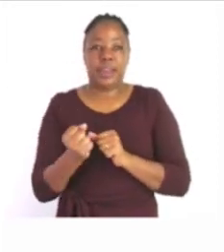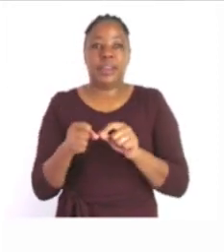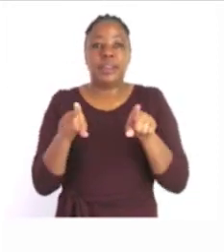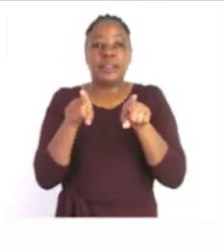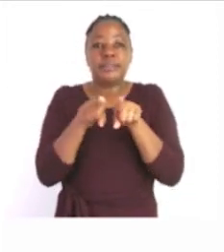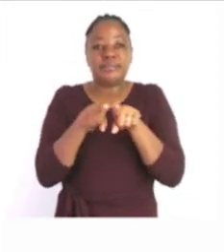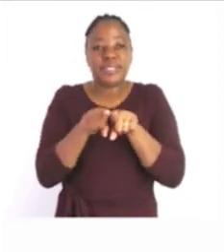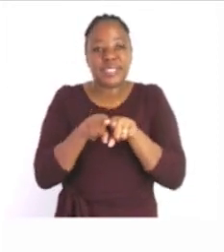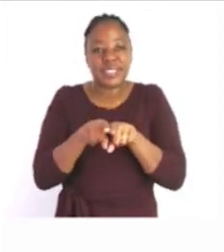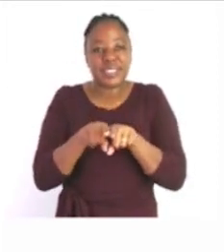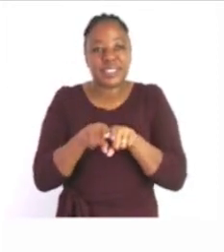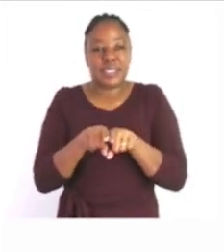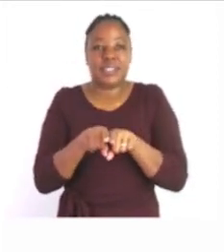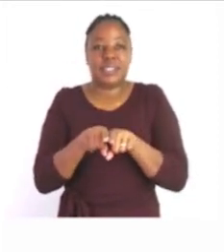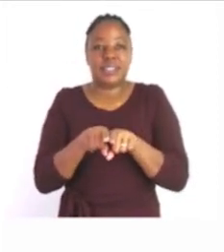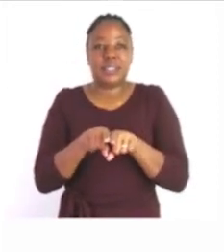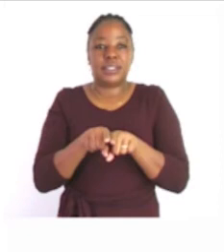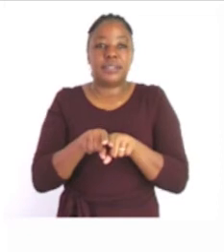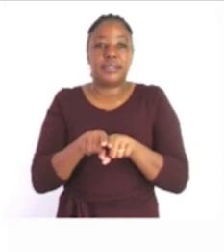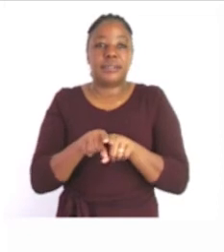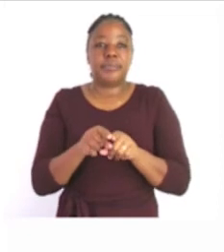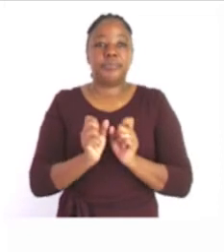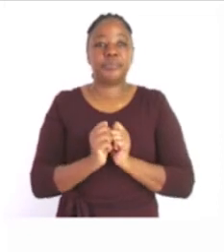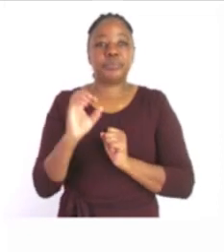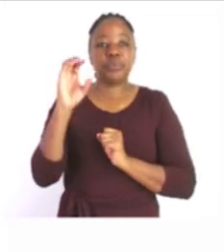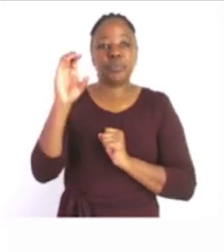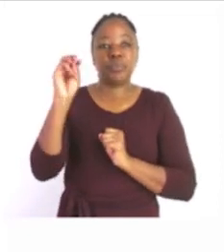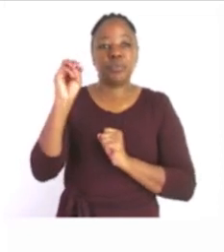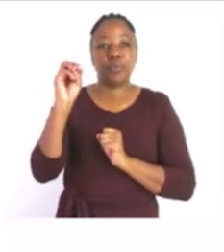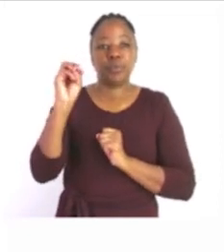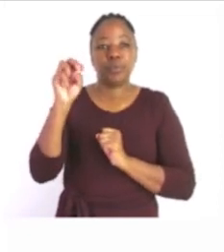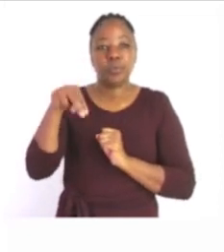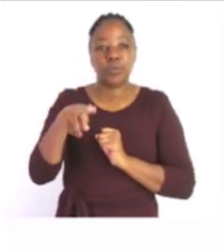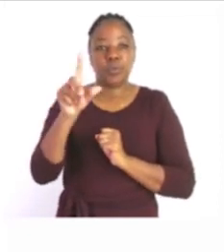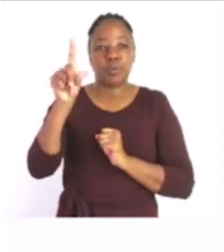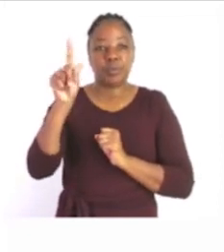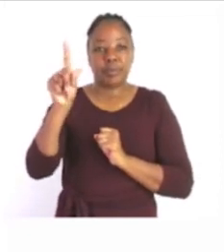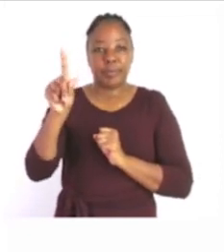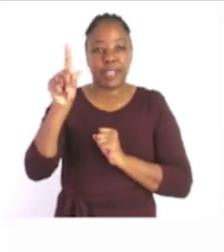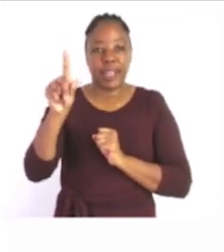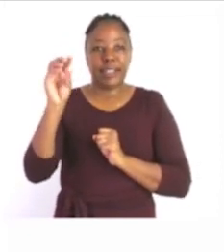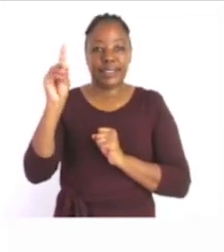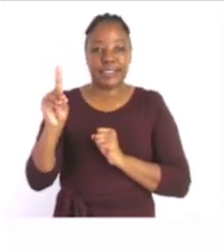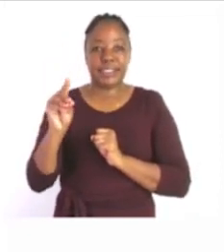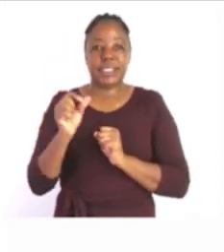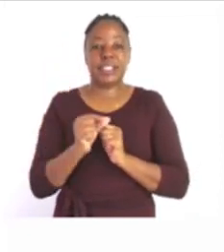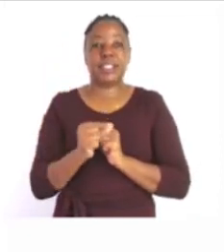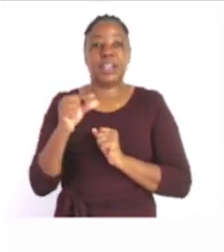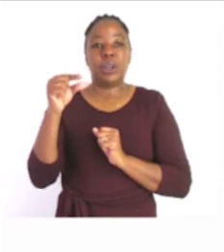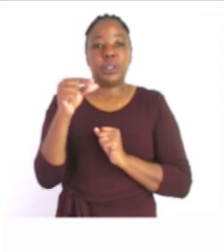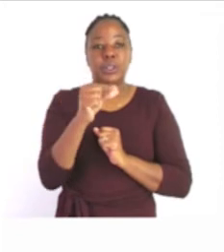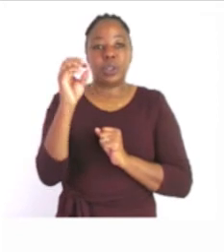could and we have good. We have taught and it rhymes with the